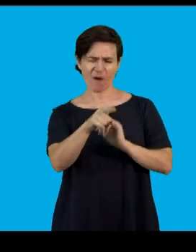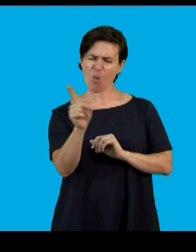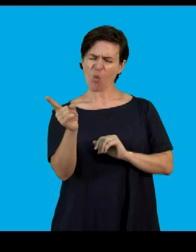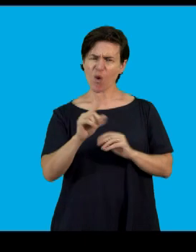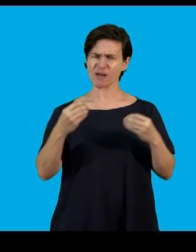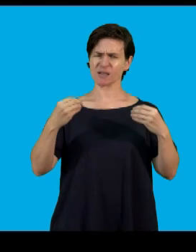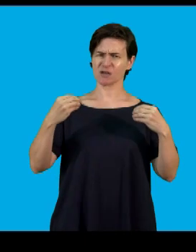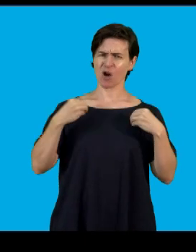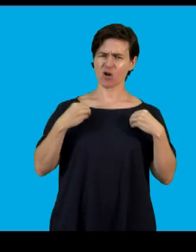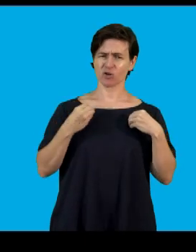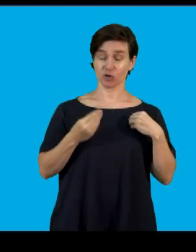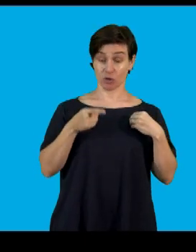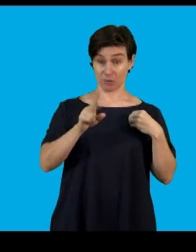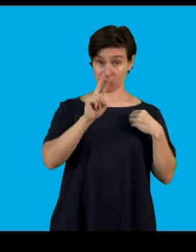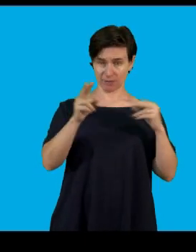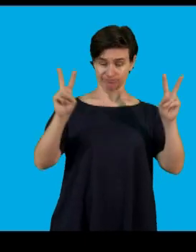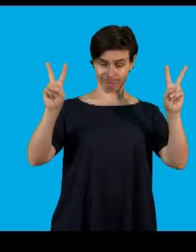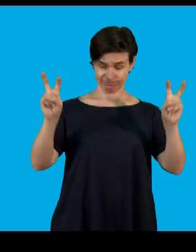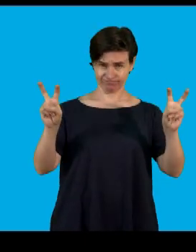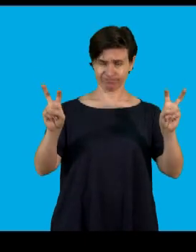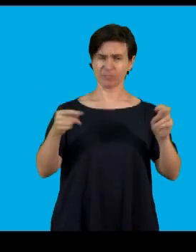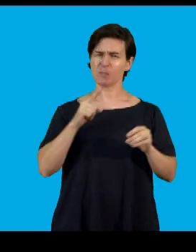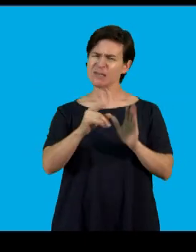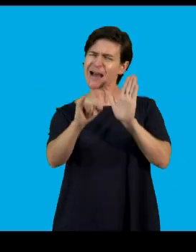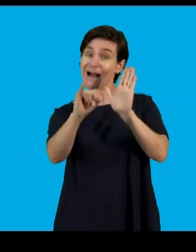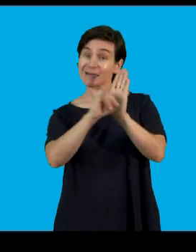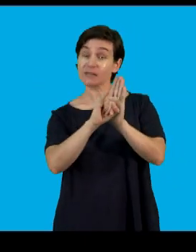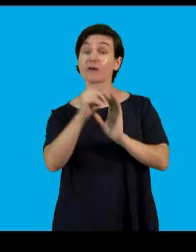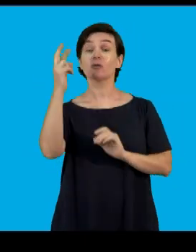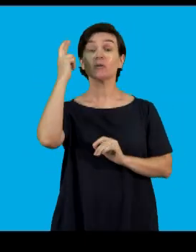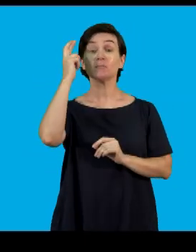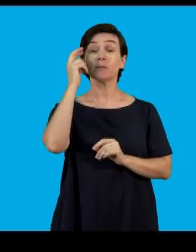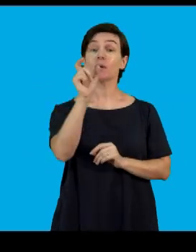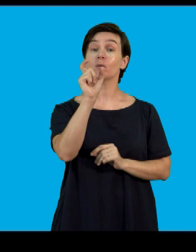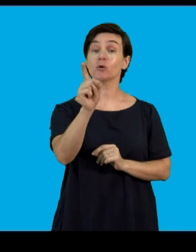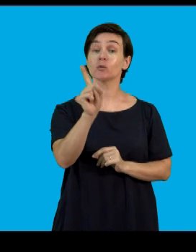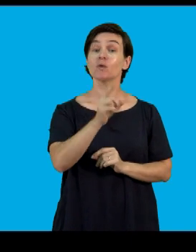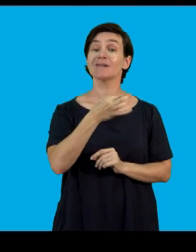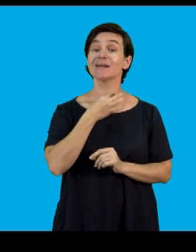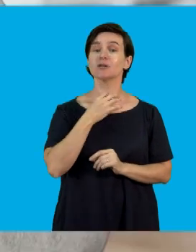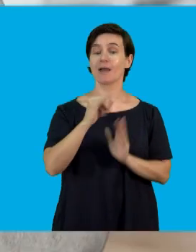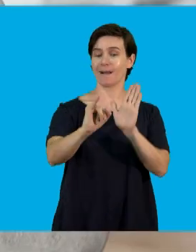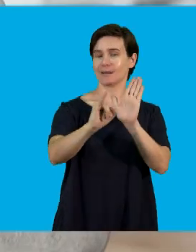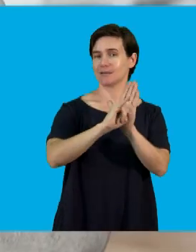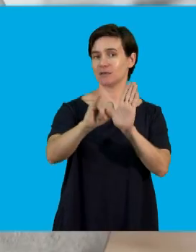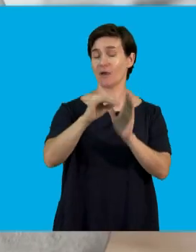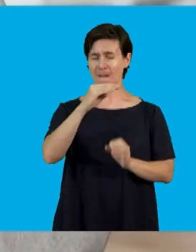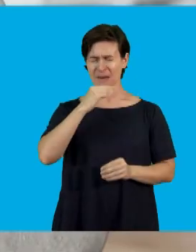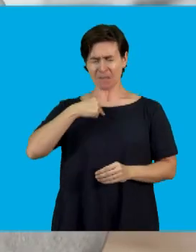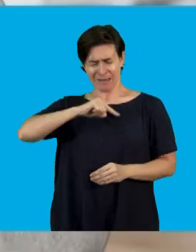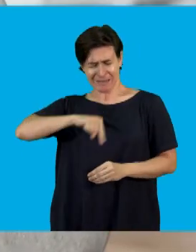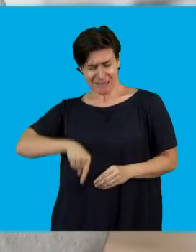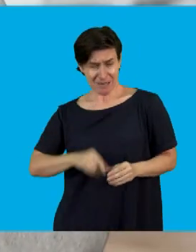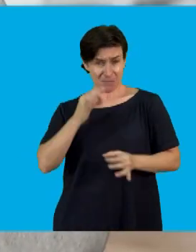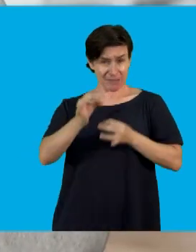each of the following statement. The action verb, again, it says identify. When you're identifying, you are not explaining, you